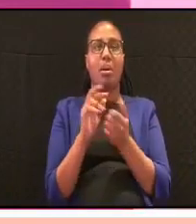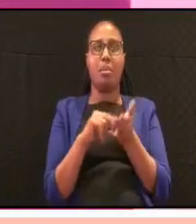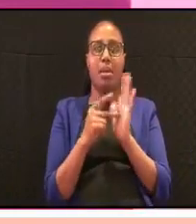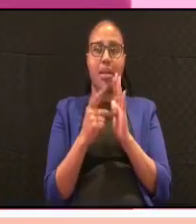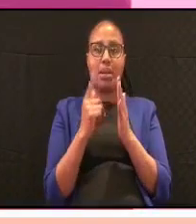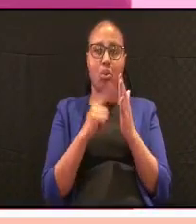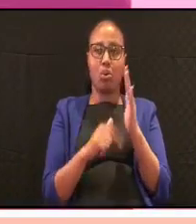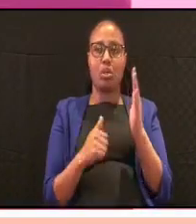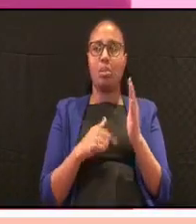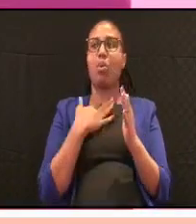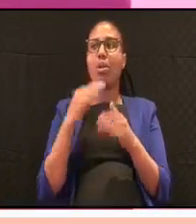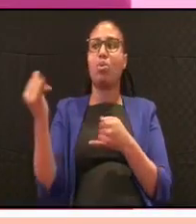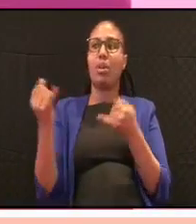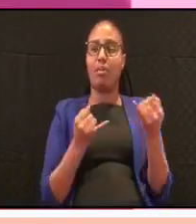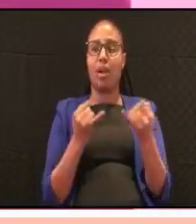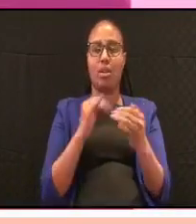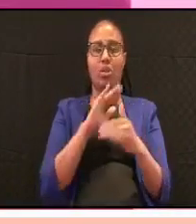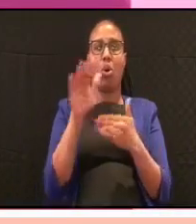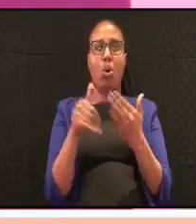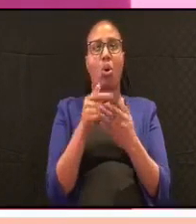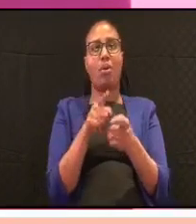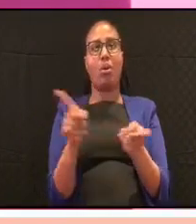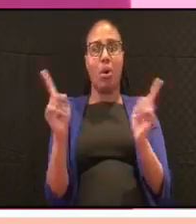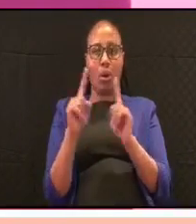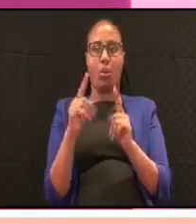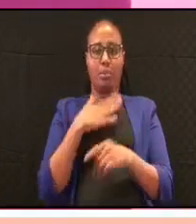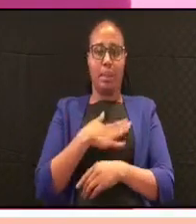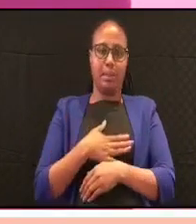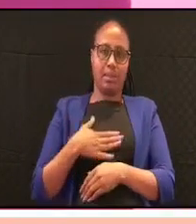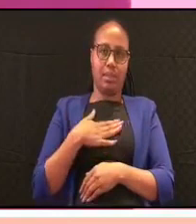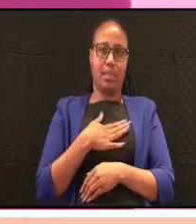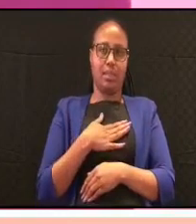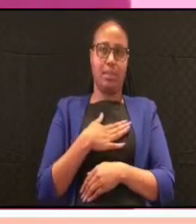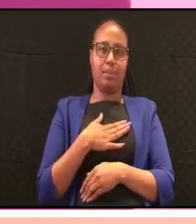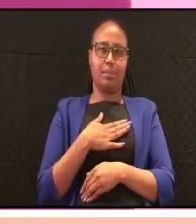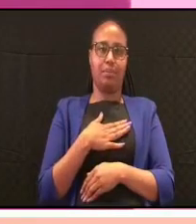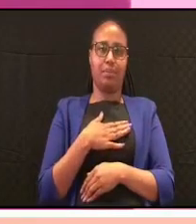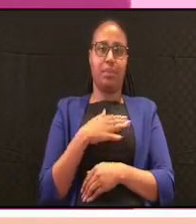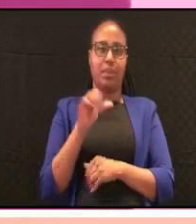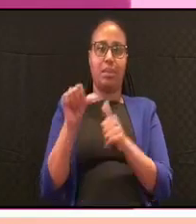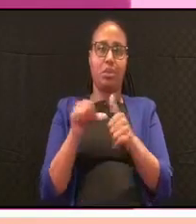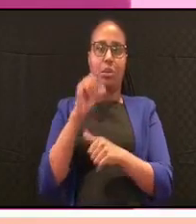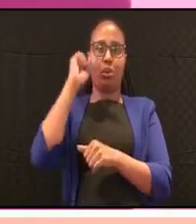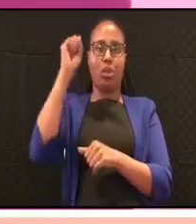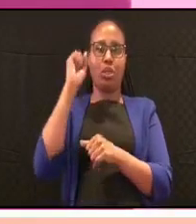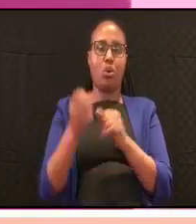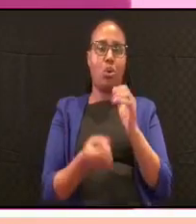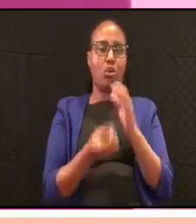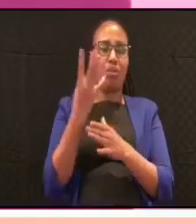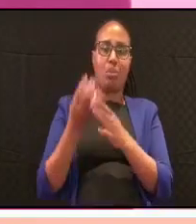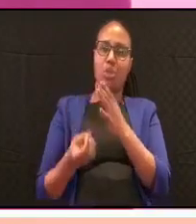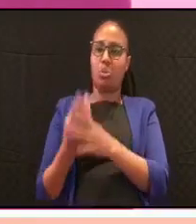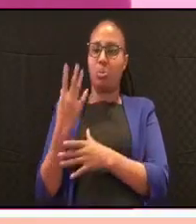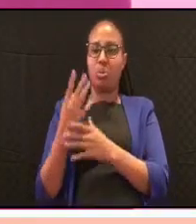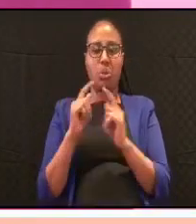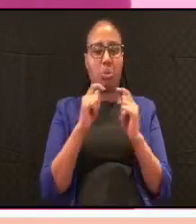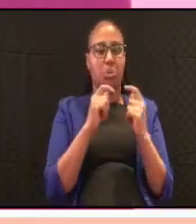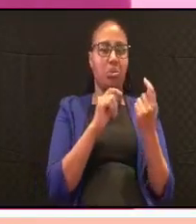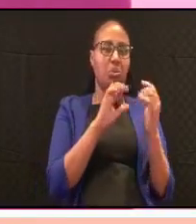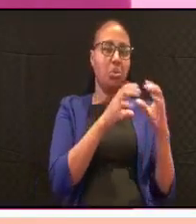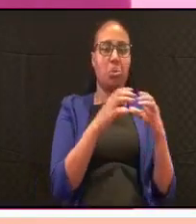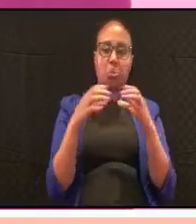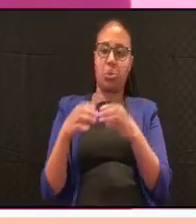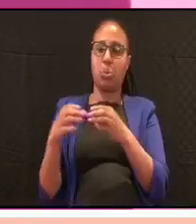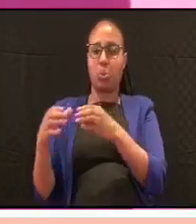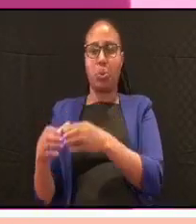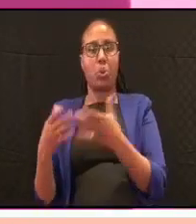Therefore, I want to invite all of you, please disregard the various political formations that we had.